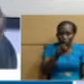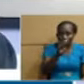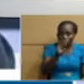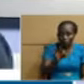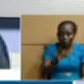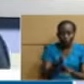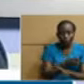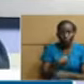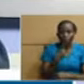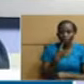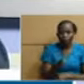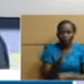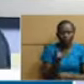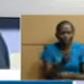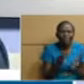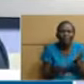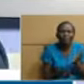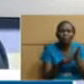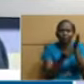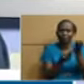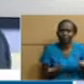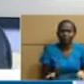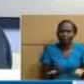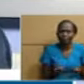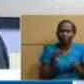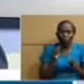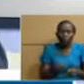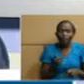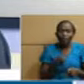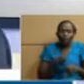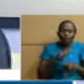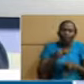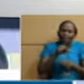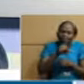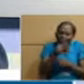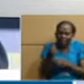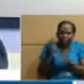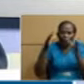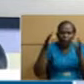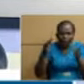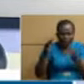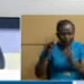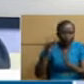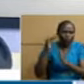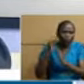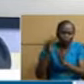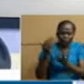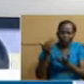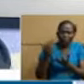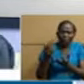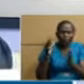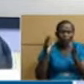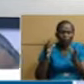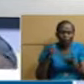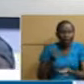said earlier, is just a supplement. There must be a primary foundation for social protection in this country.